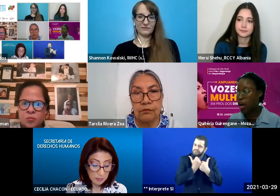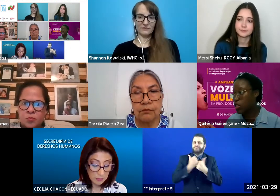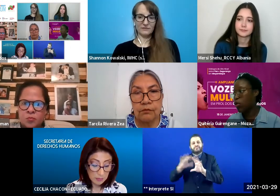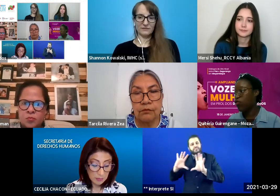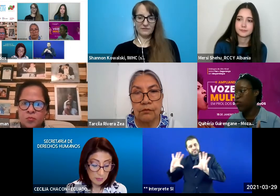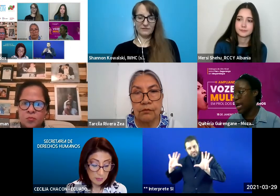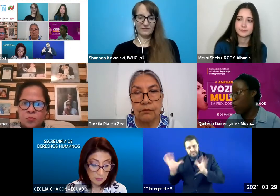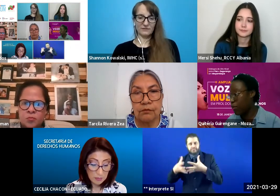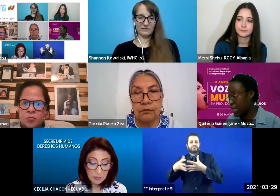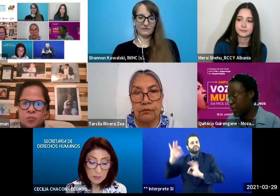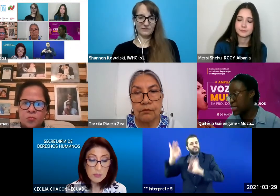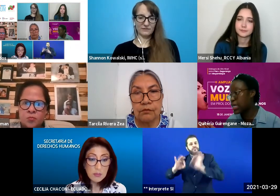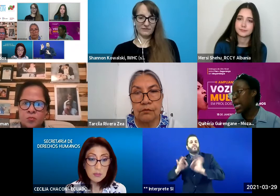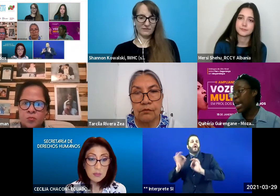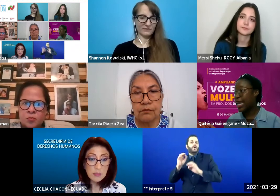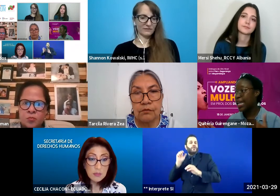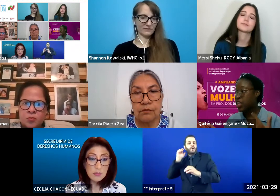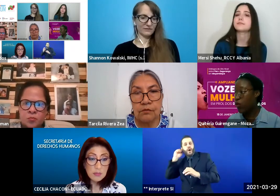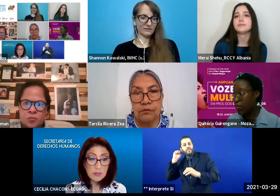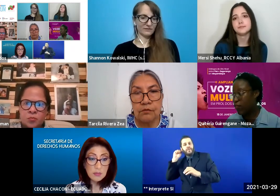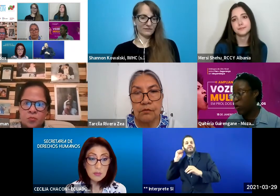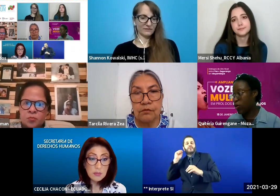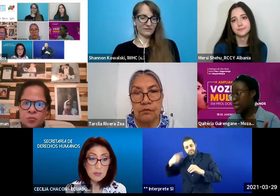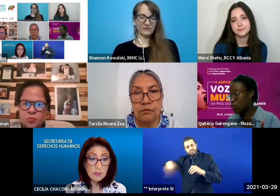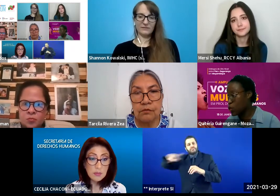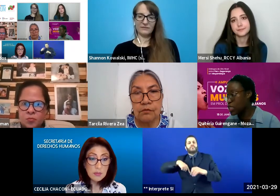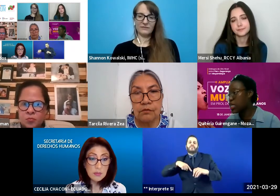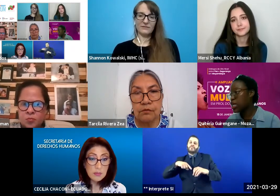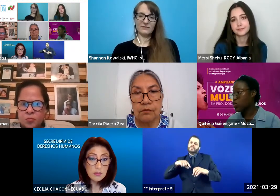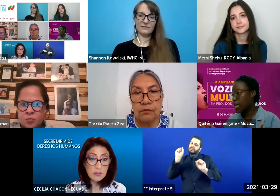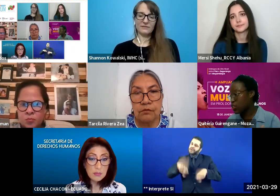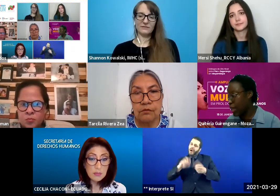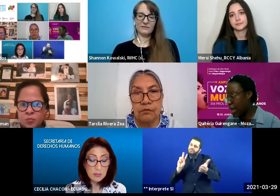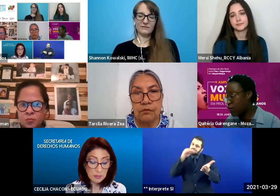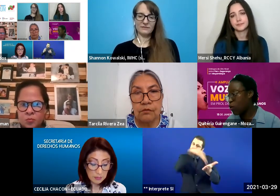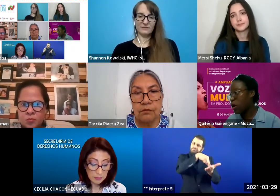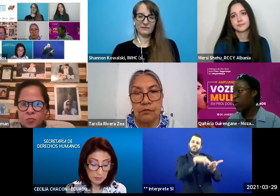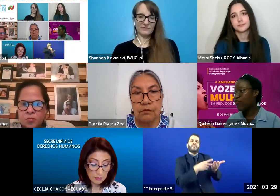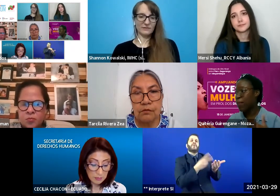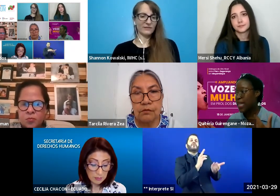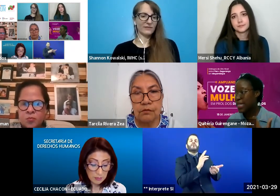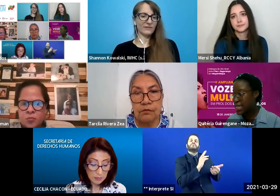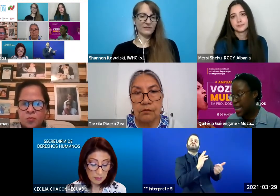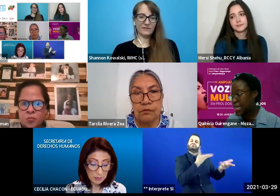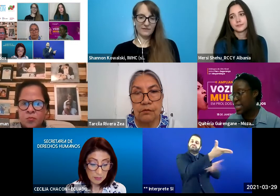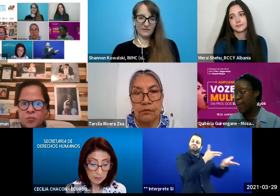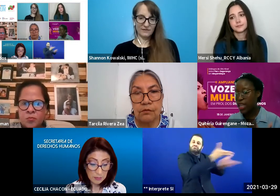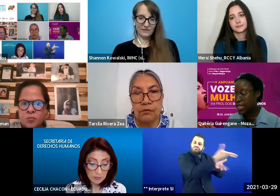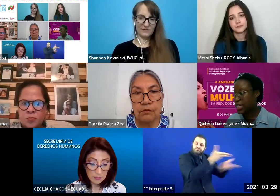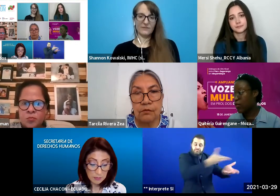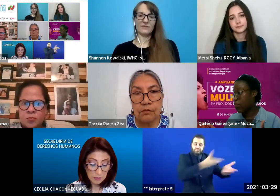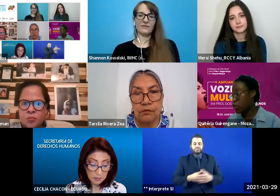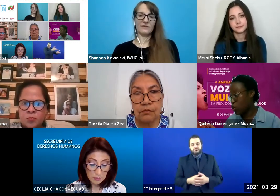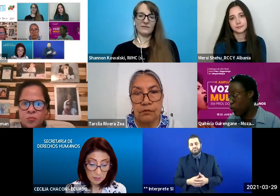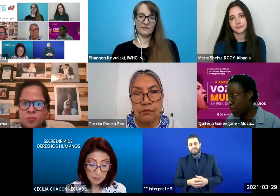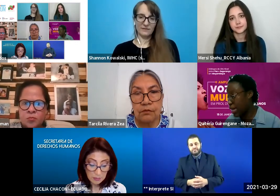governments accountable for their commitments, engaging women from grassroots to central level with updated data,